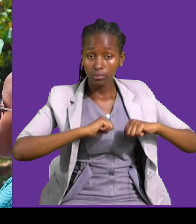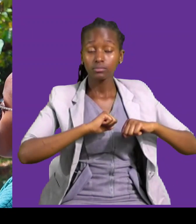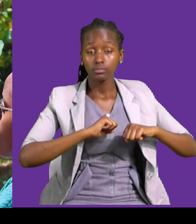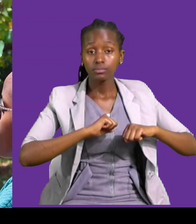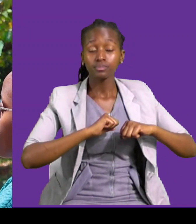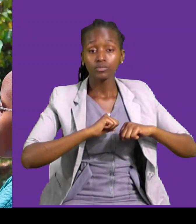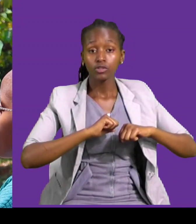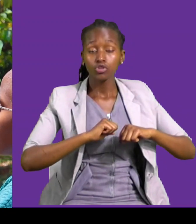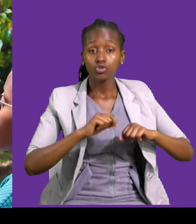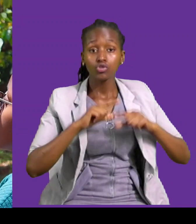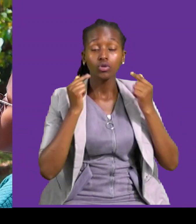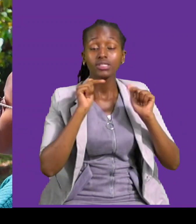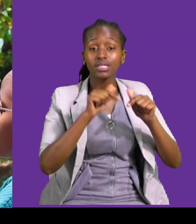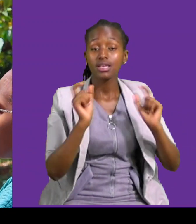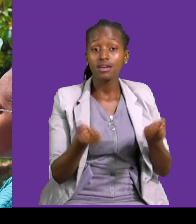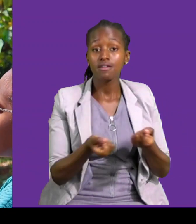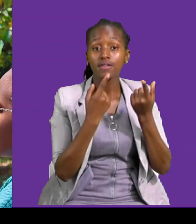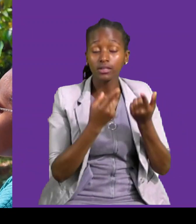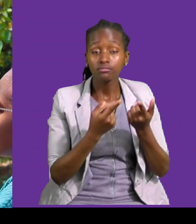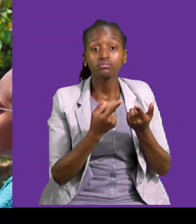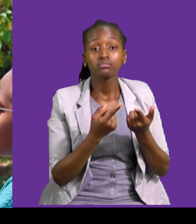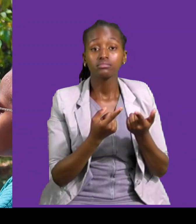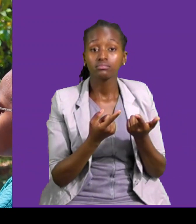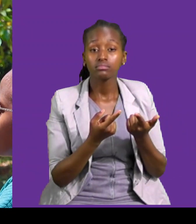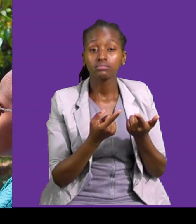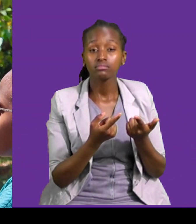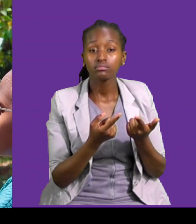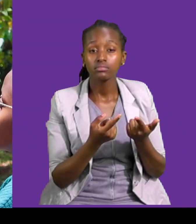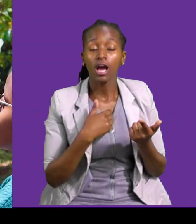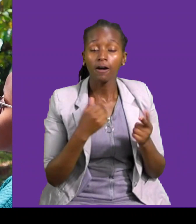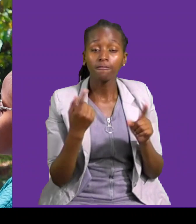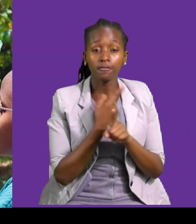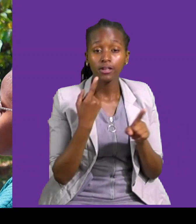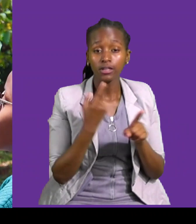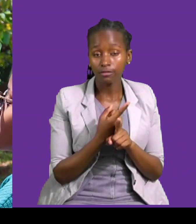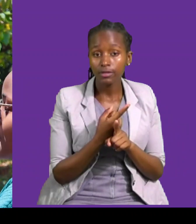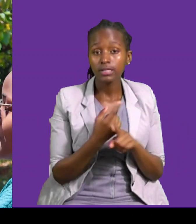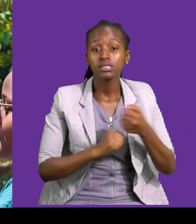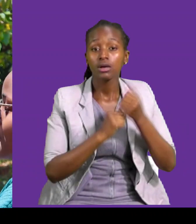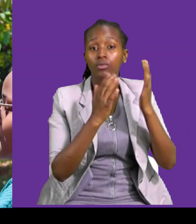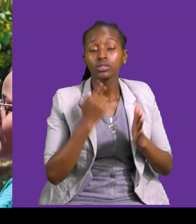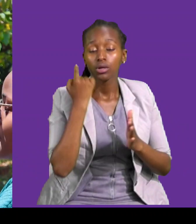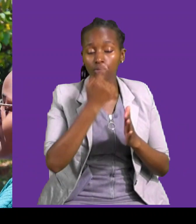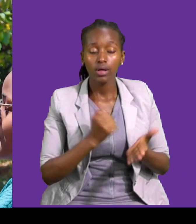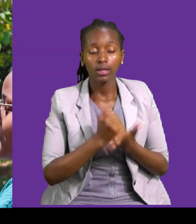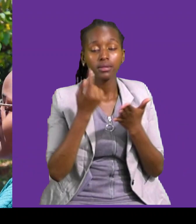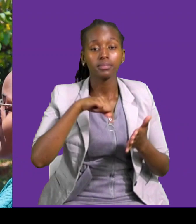this conference throughout the sponsors, Google, Novartis, and the African Charity Fund that made it possible.